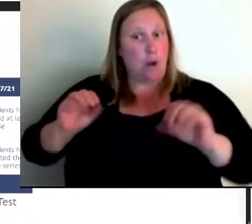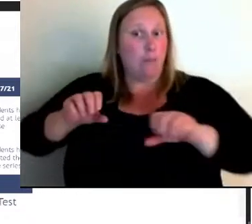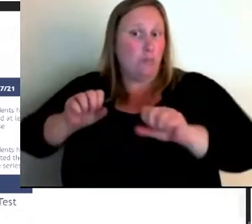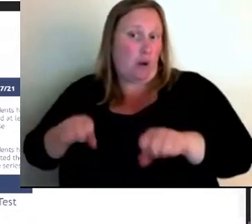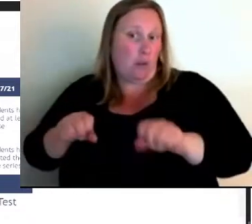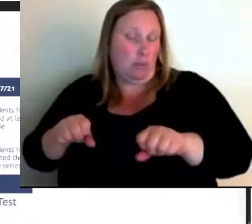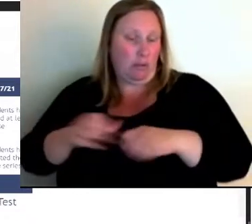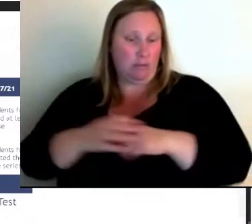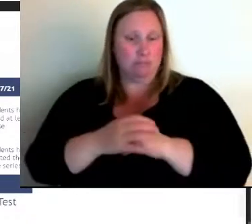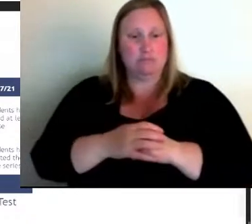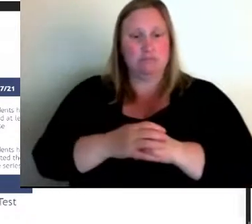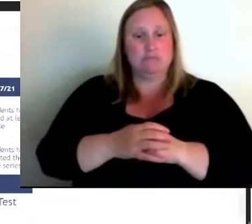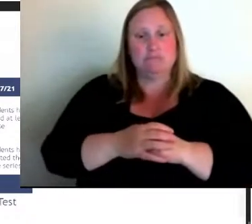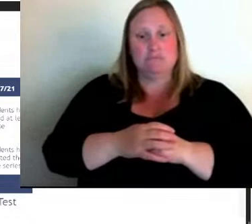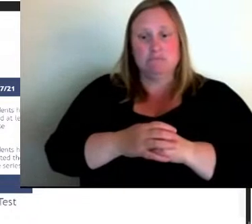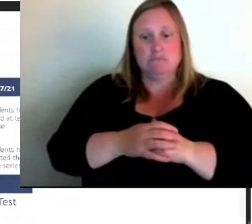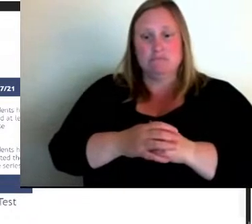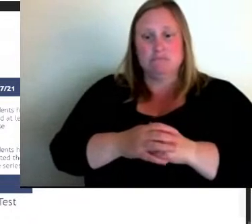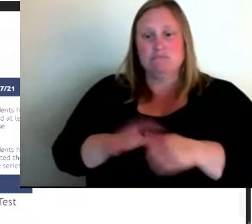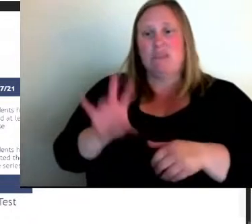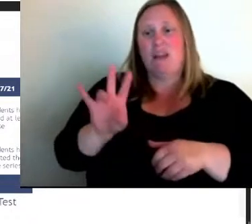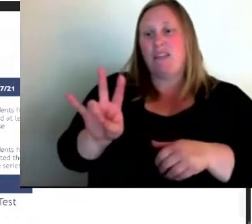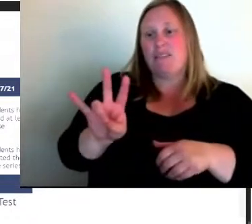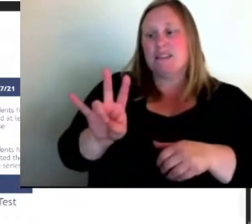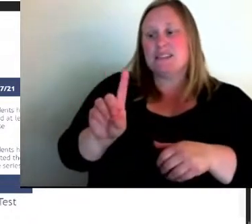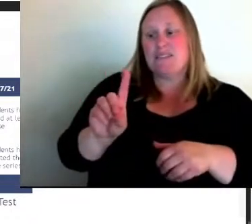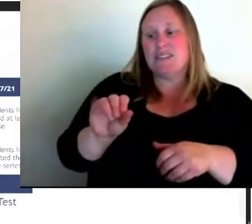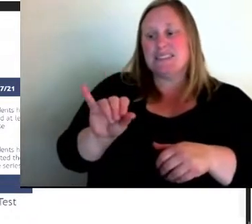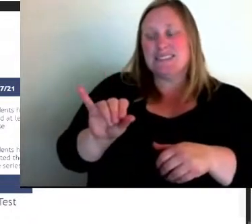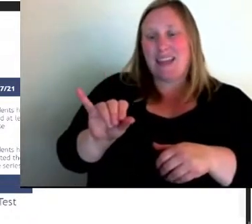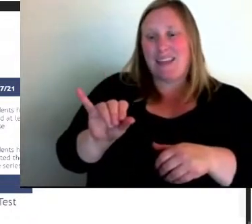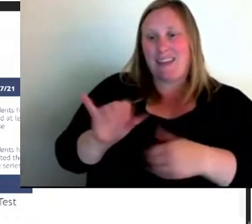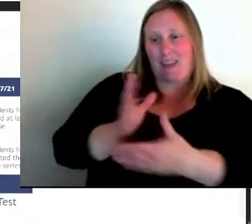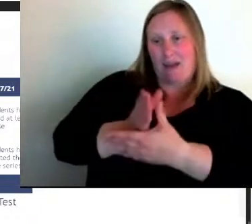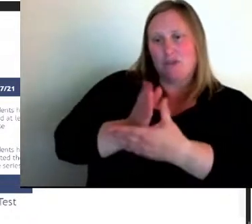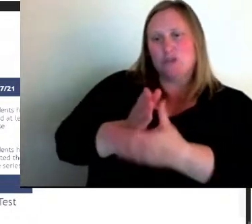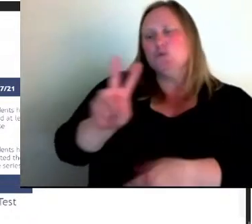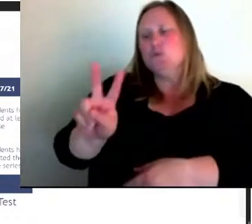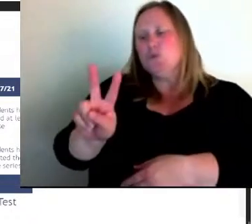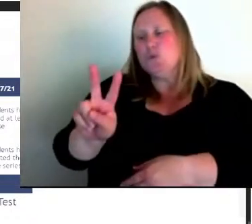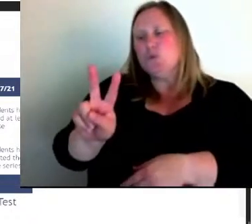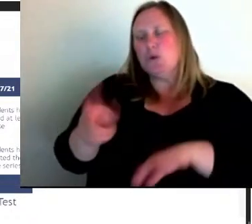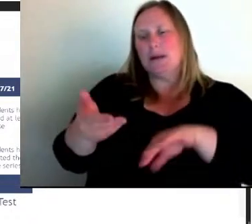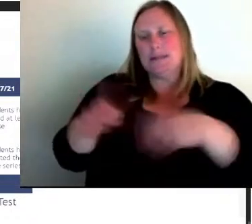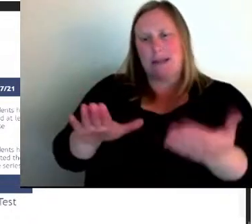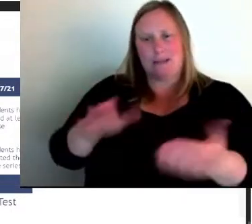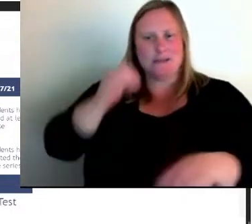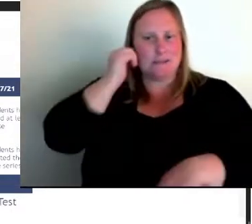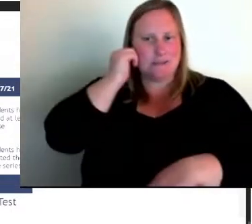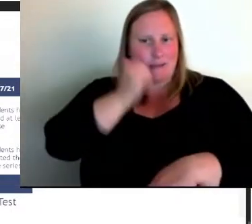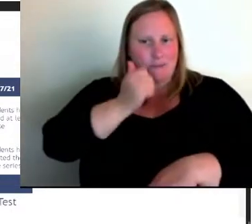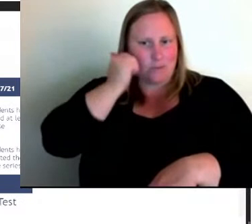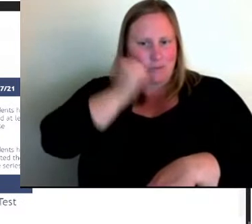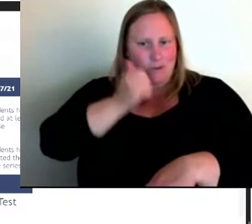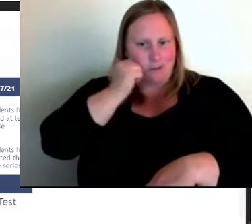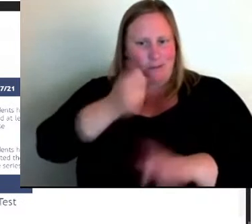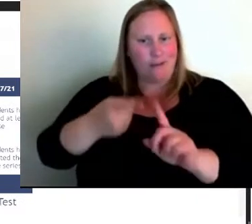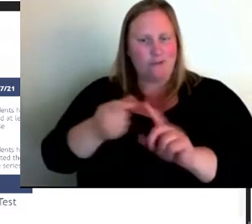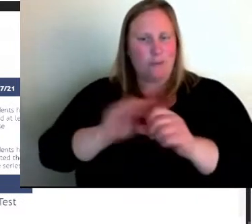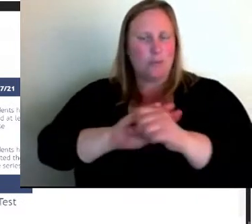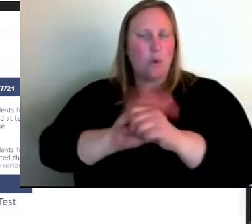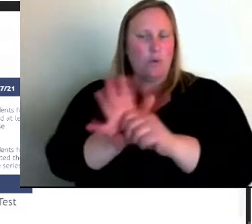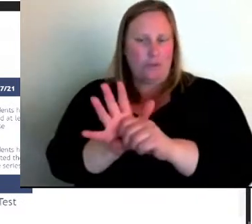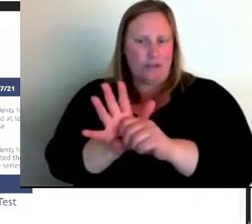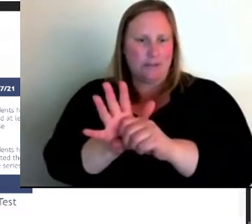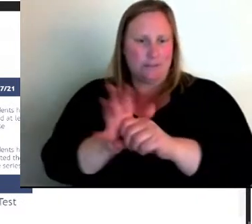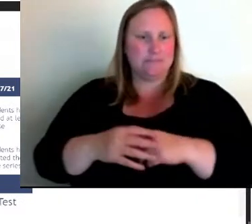7-day average right now is 2 deaths per day. And we also have a note here that this calculation of the 7-day average is only